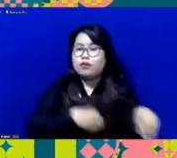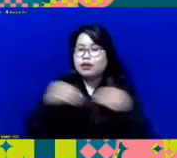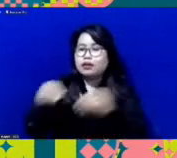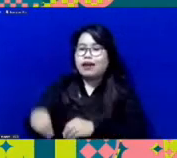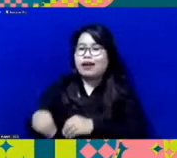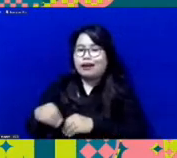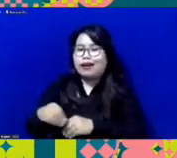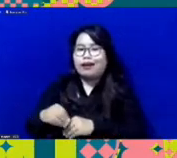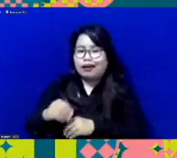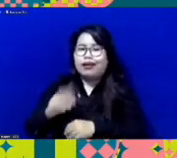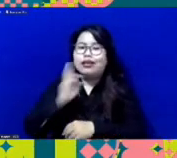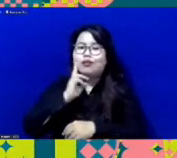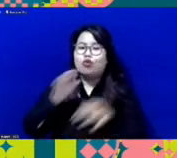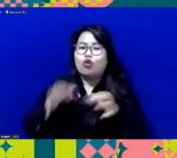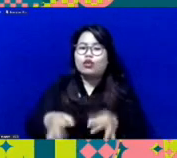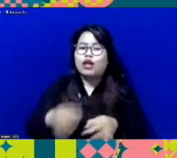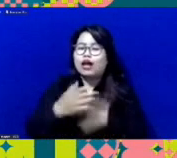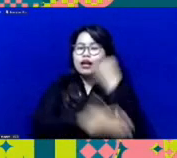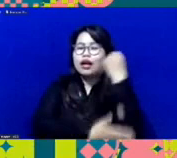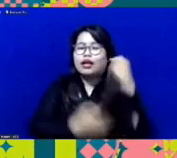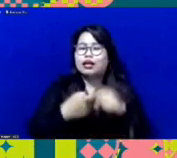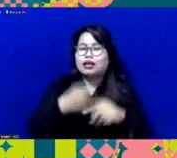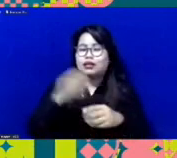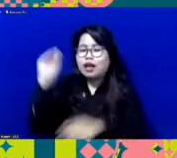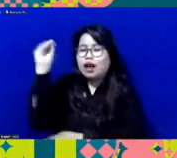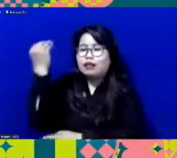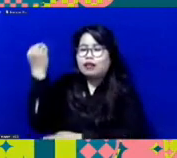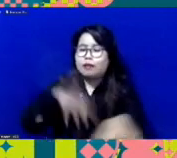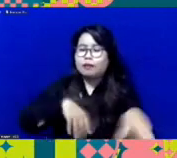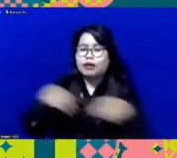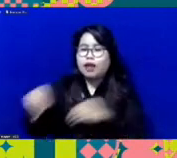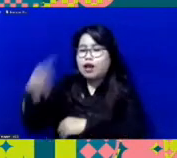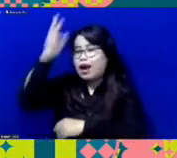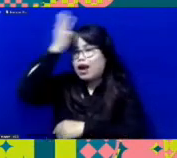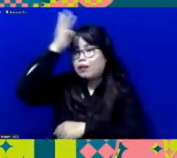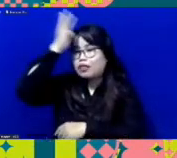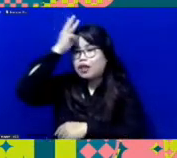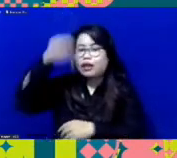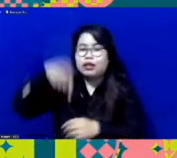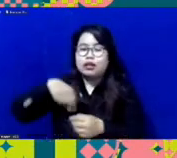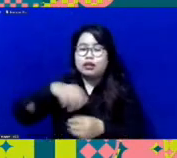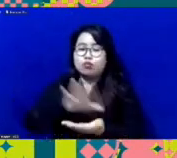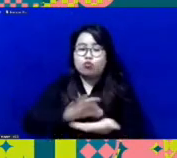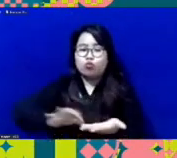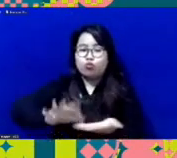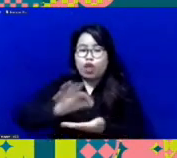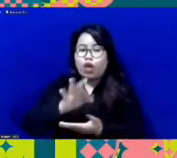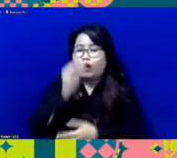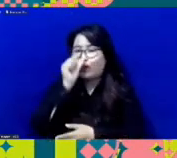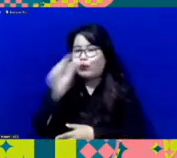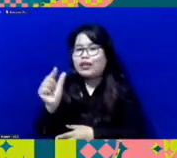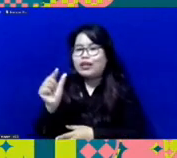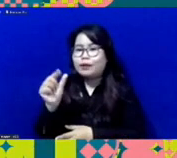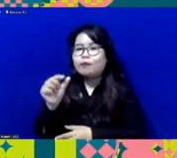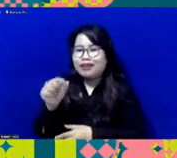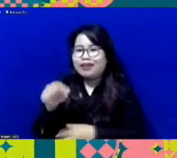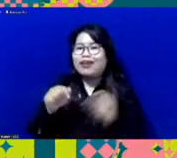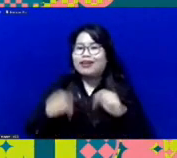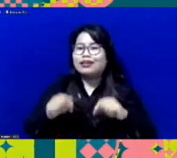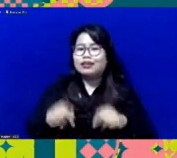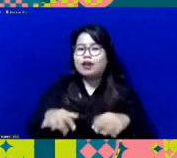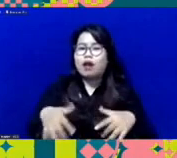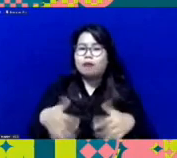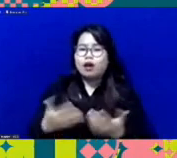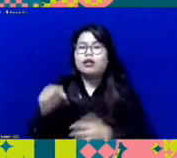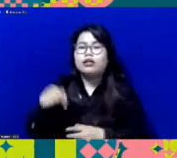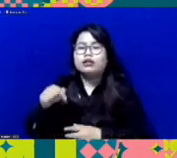which is an island that, you know, unique then will it's become the political jungle hub. Island. Jungle island. A jungle island. And the city we'll call Rimba Nusa.